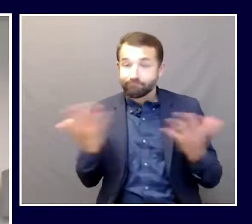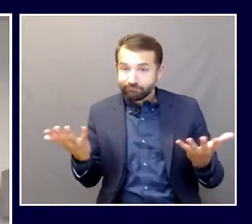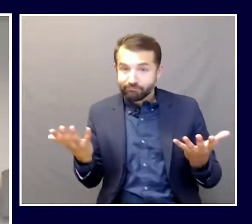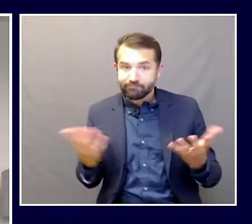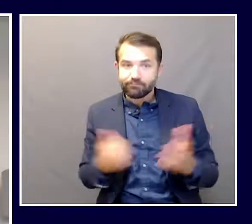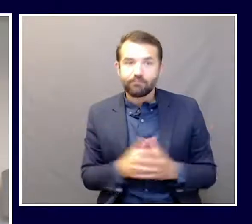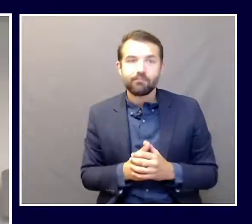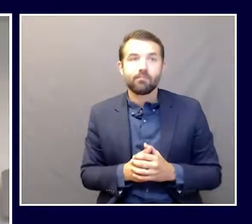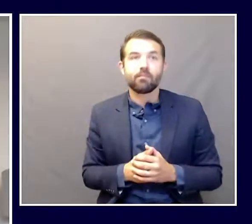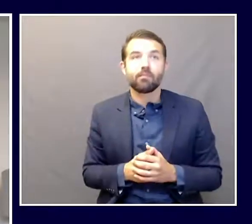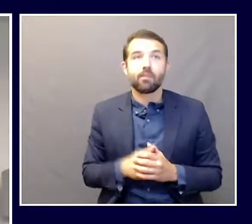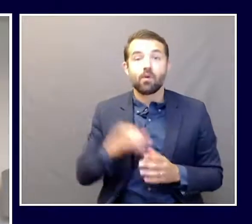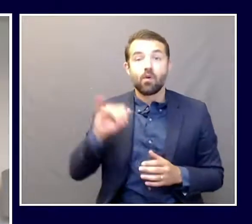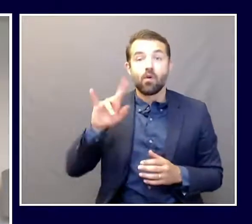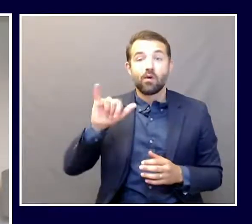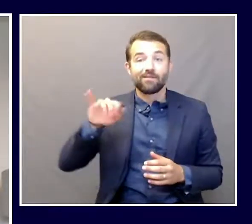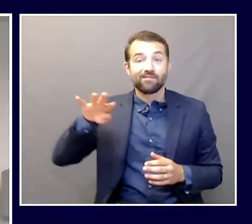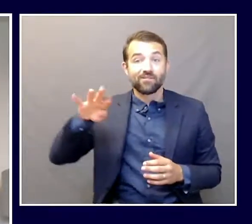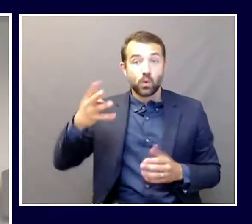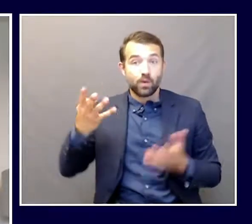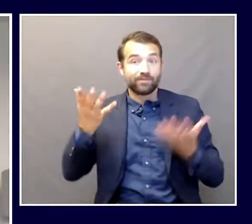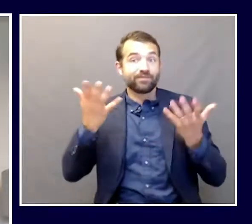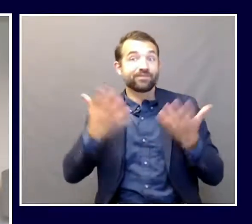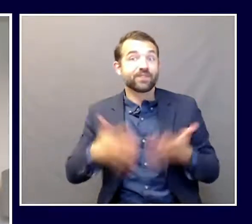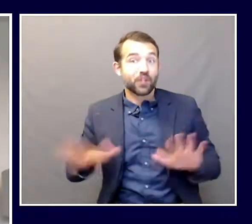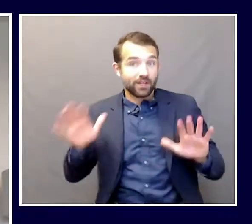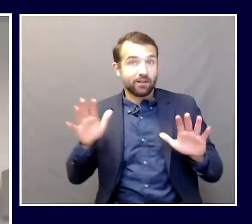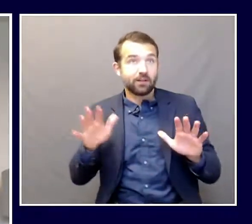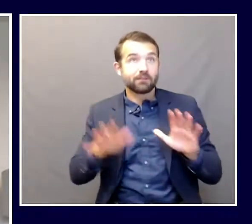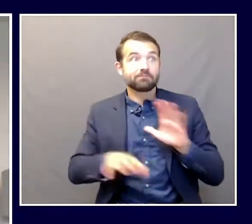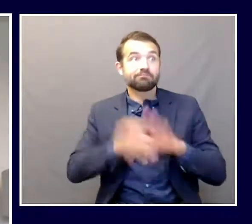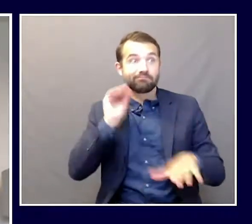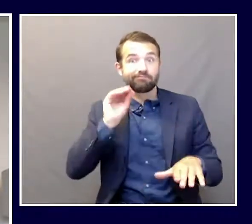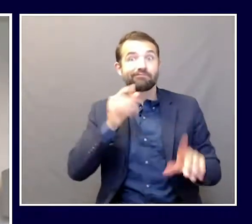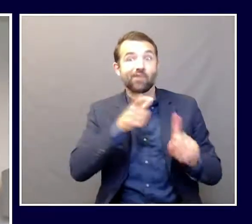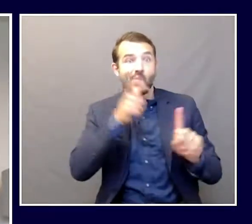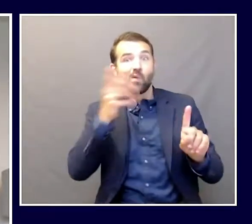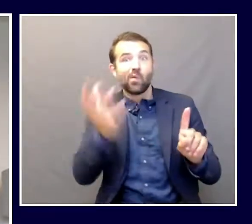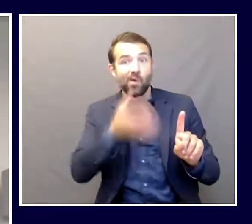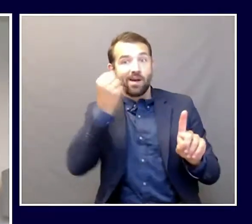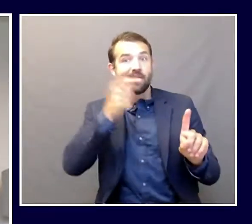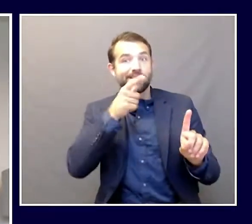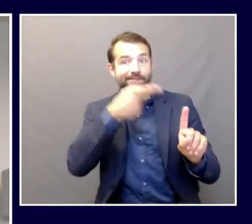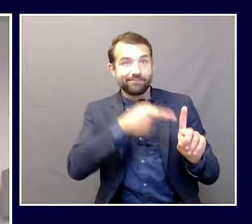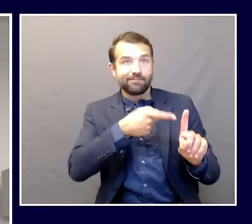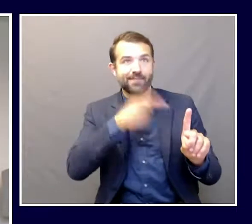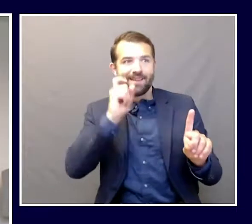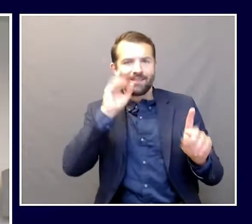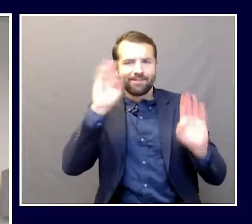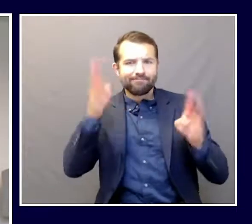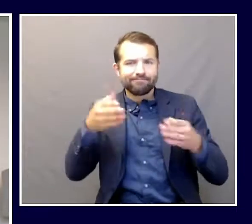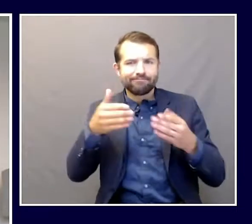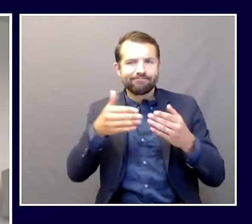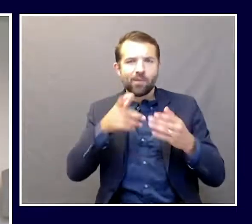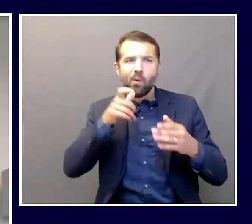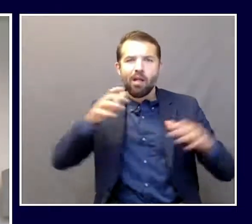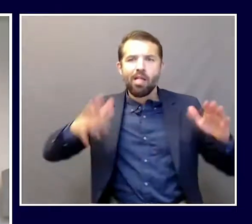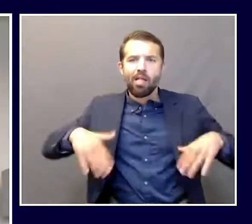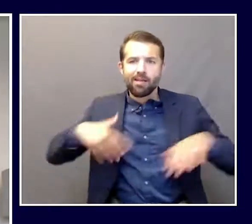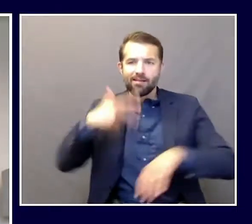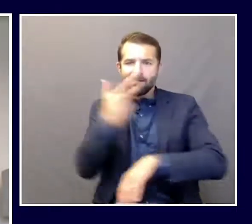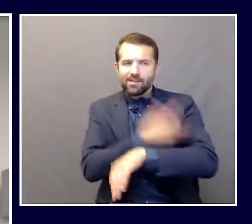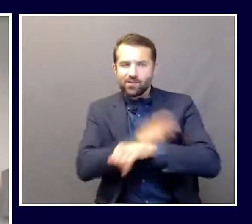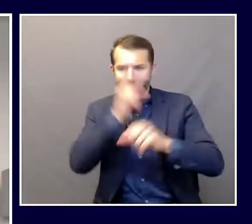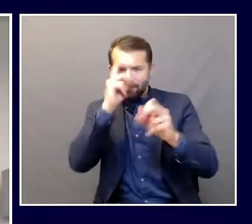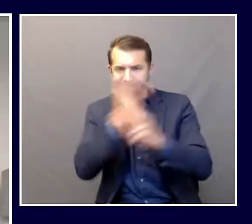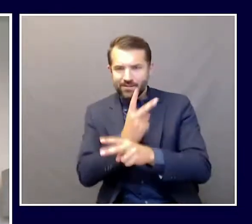ways: surveys, perhaps focus groups, things of that nature. But in general terms, Kevin, here are the questions we're going to ask. Who